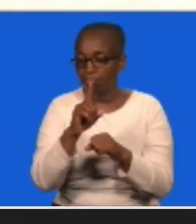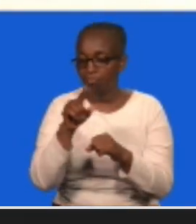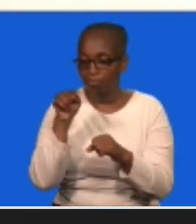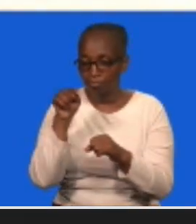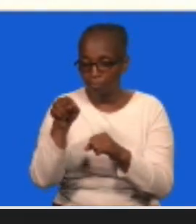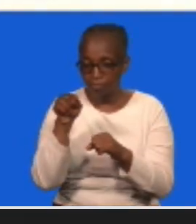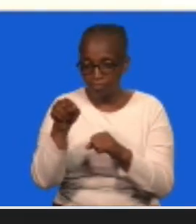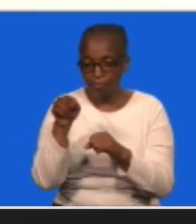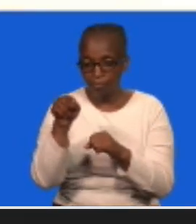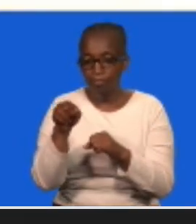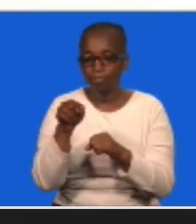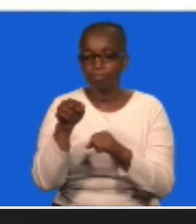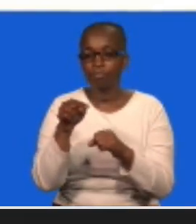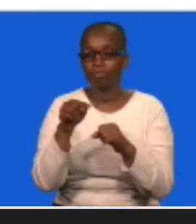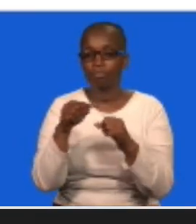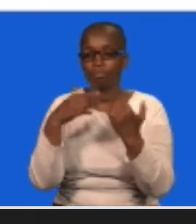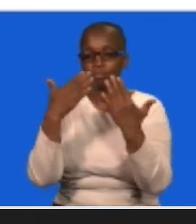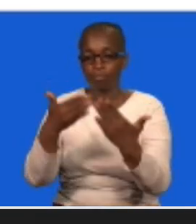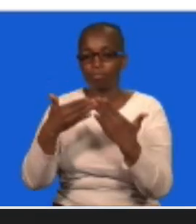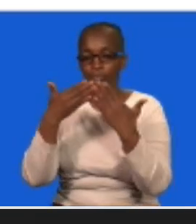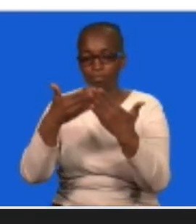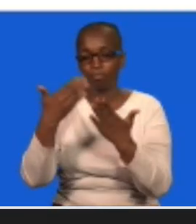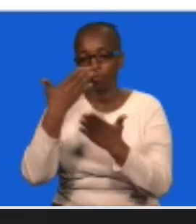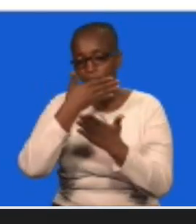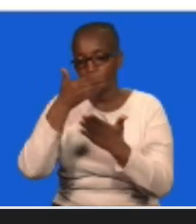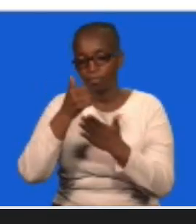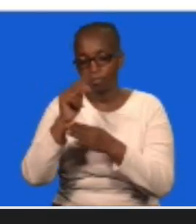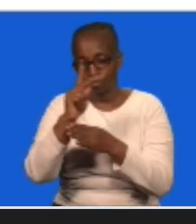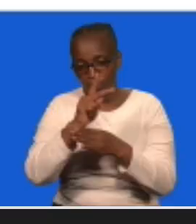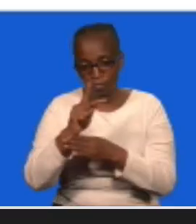that it translates into